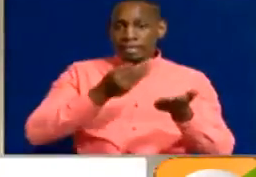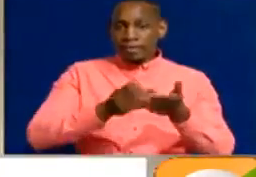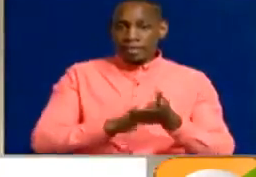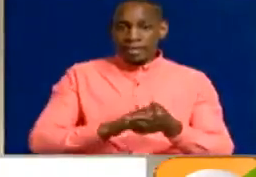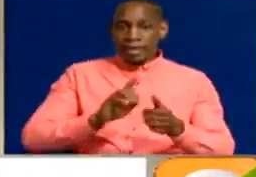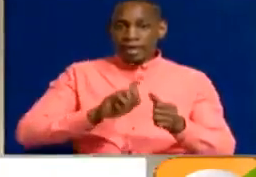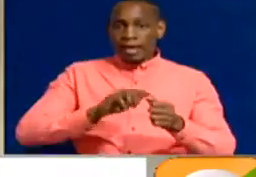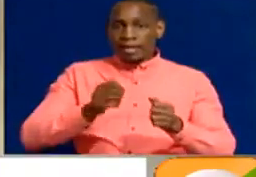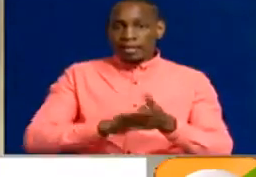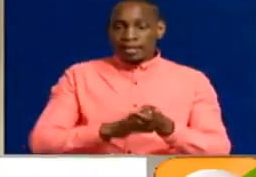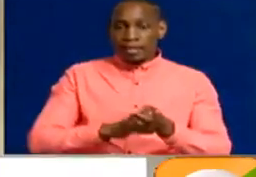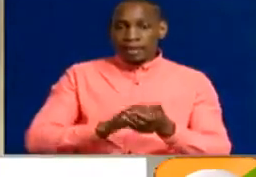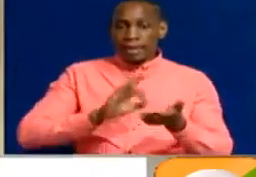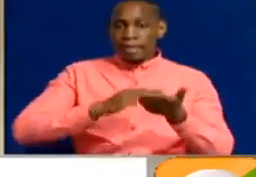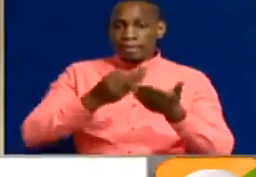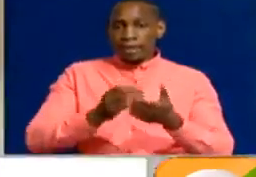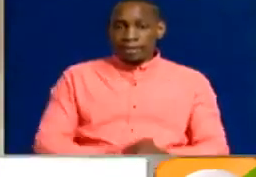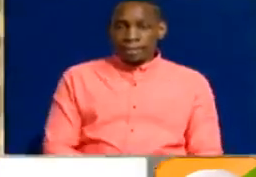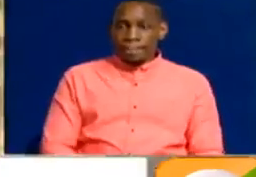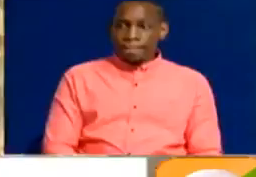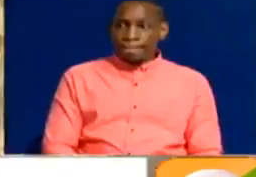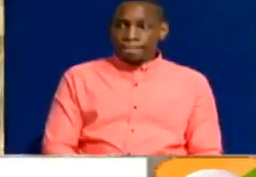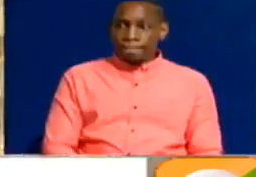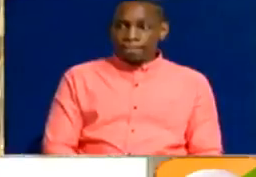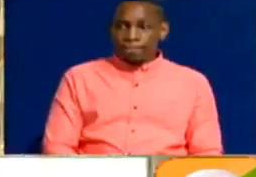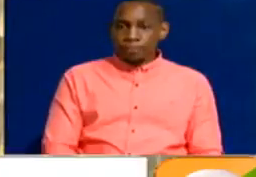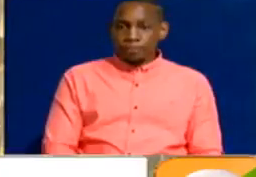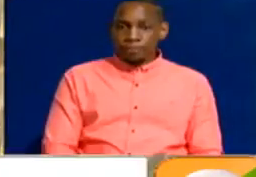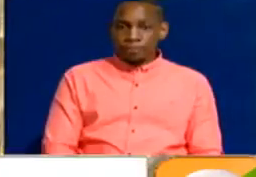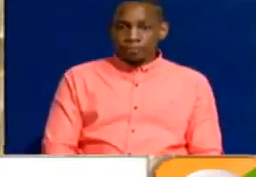Fund, and Cytonn High Yield Fund. Dennis Otieno, Citizen TV.